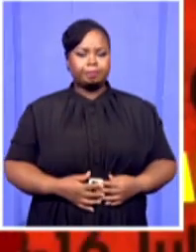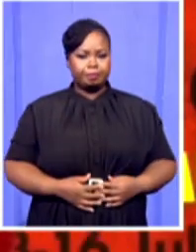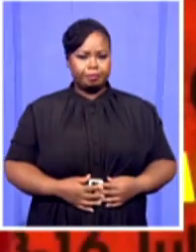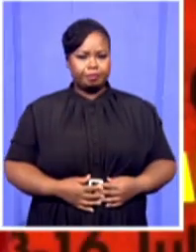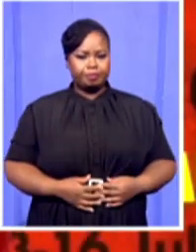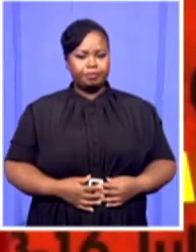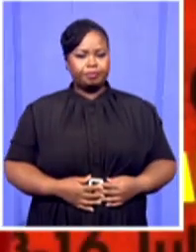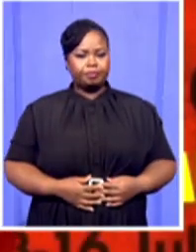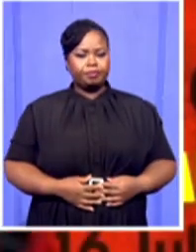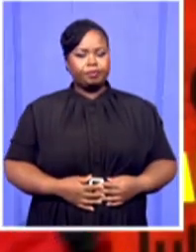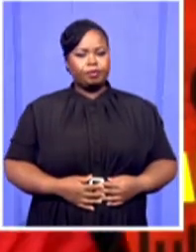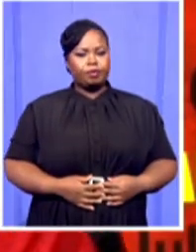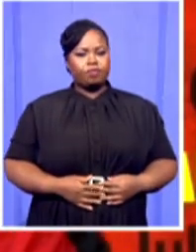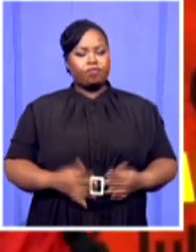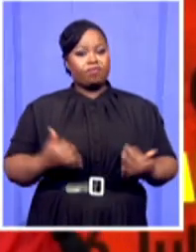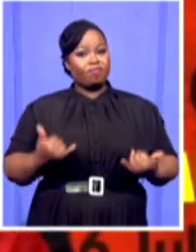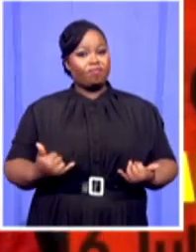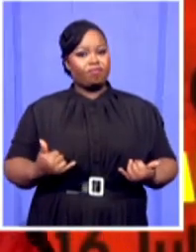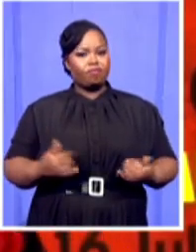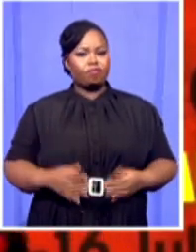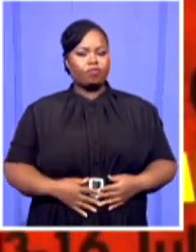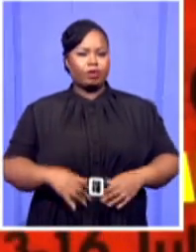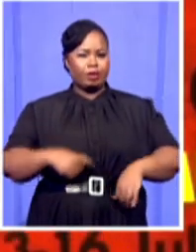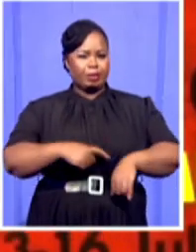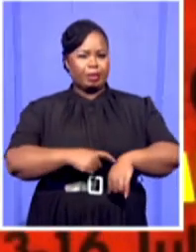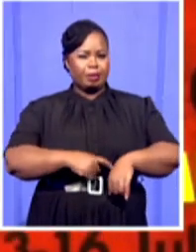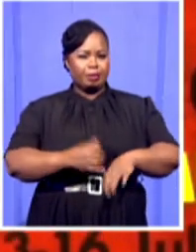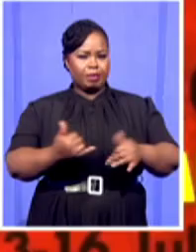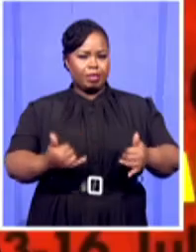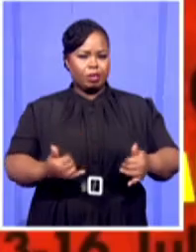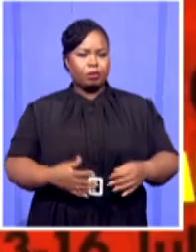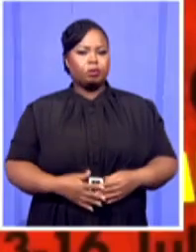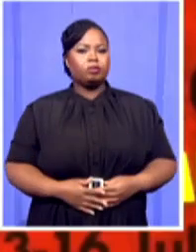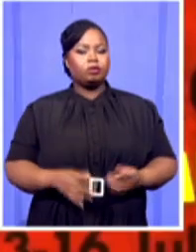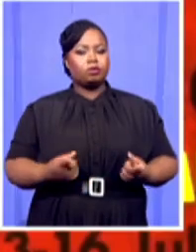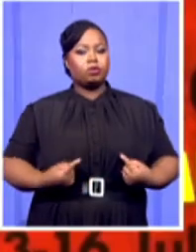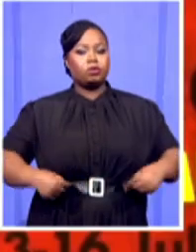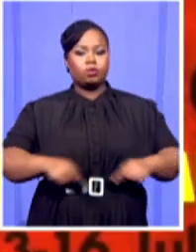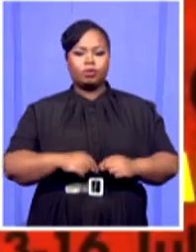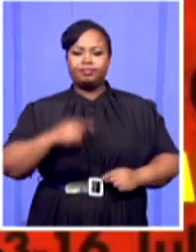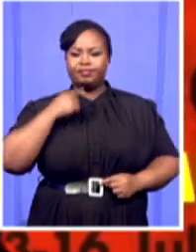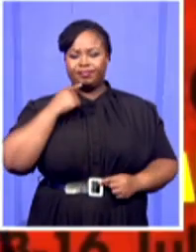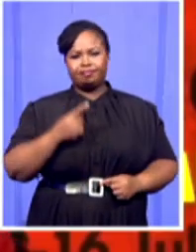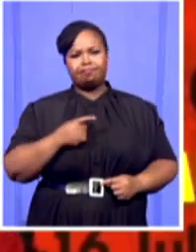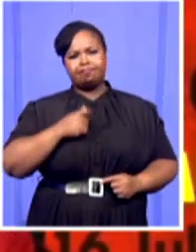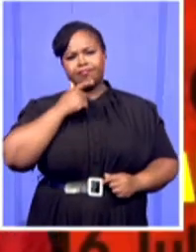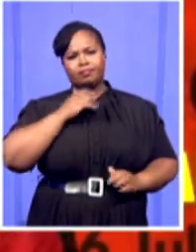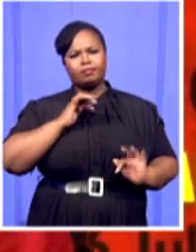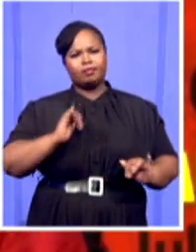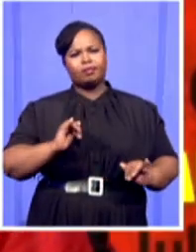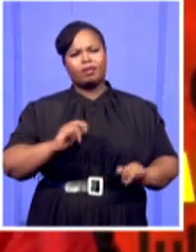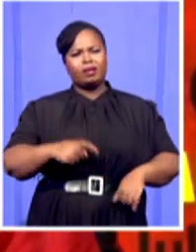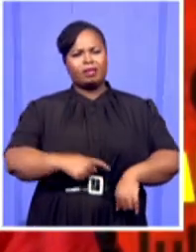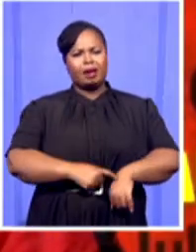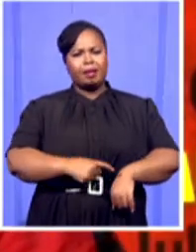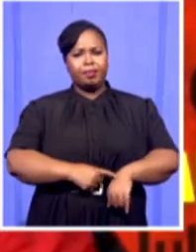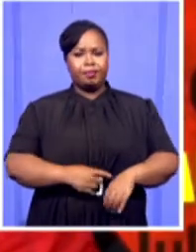to this watershed moment. And we say it's a watershed moment because